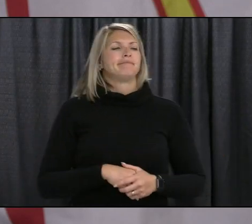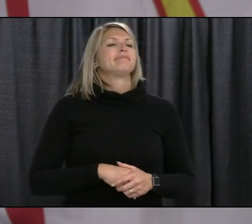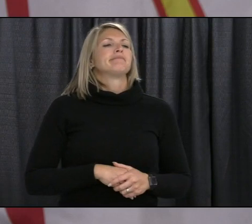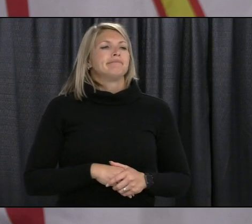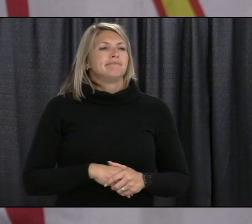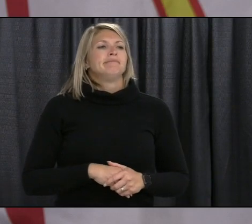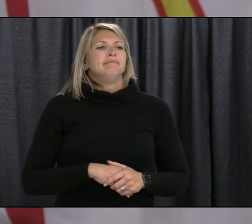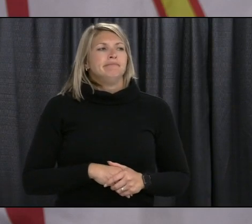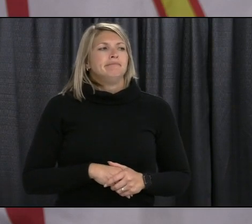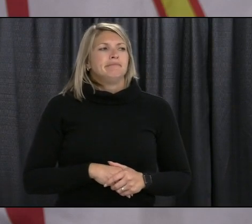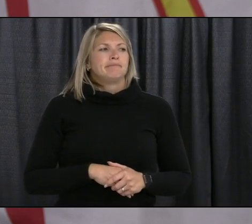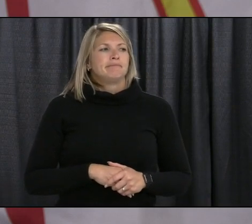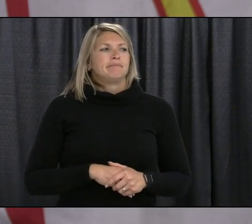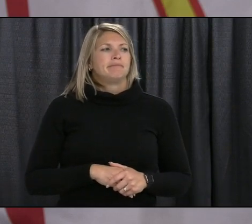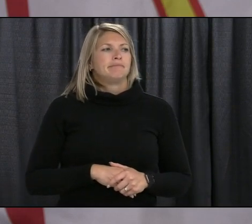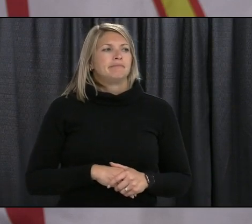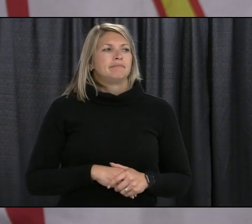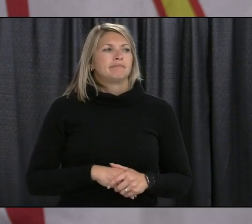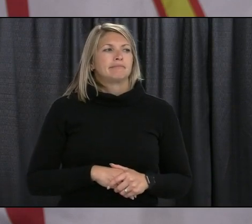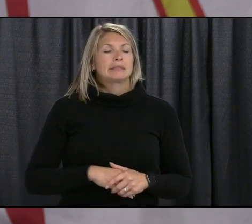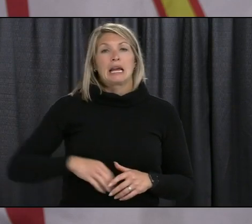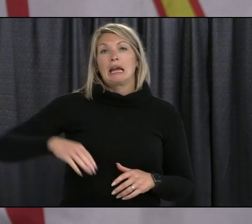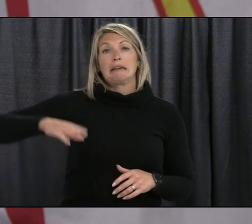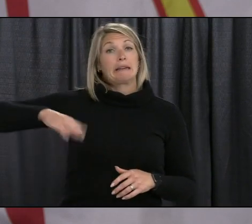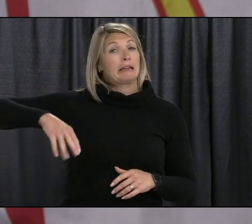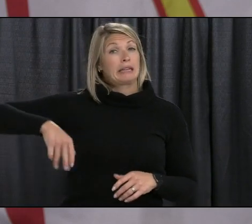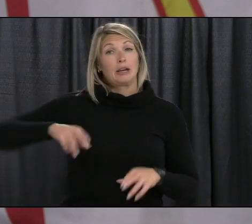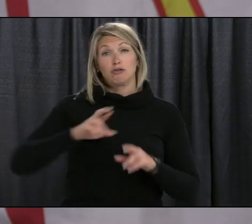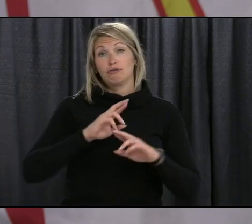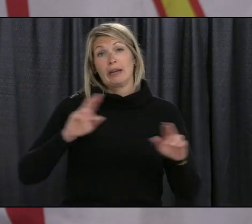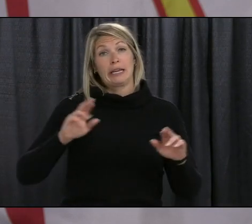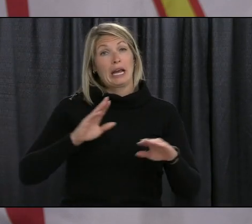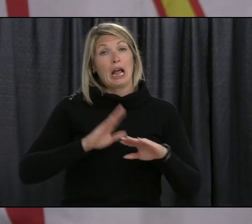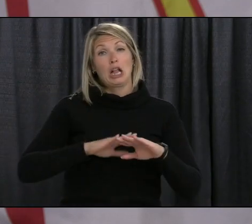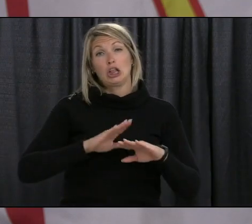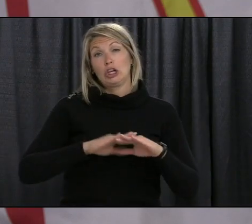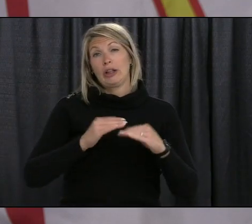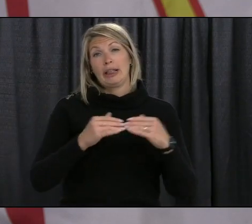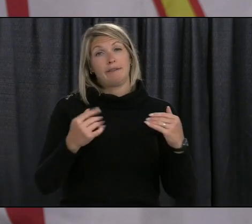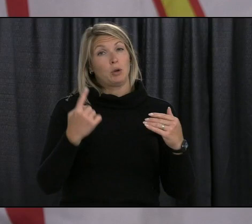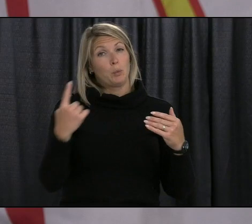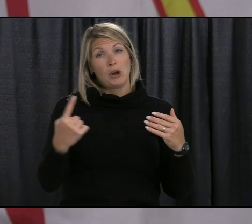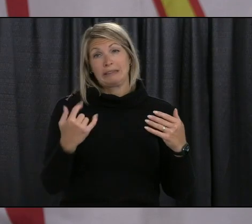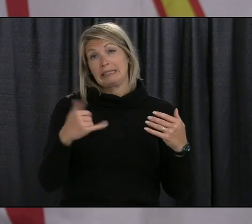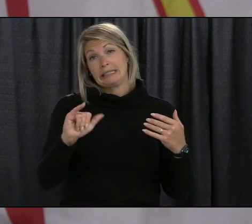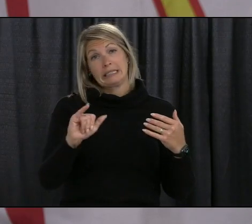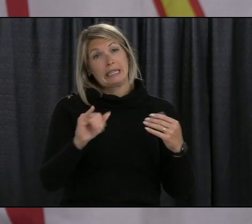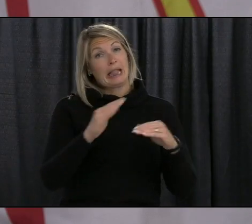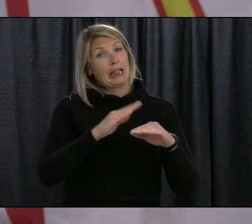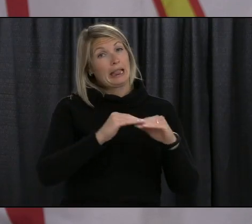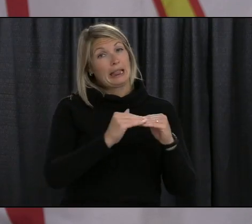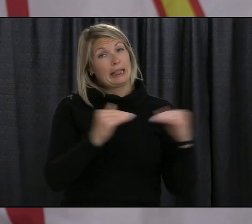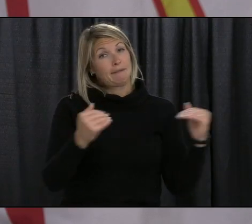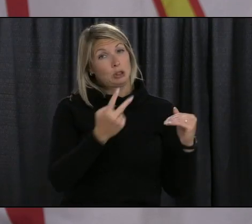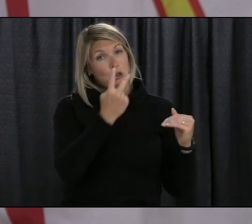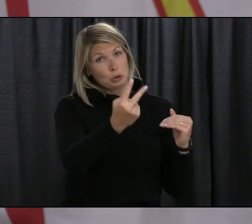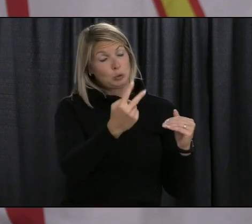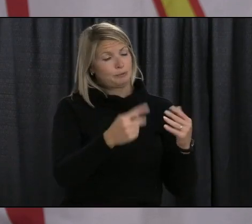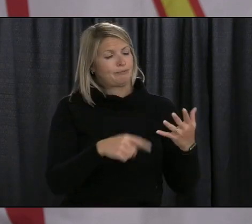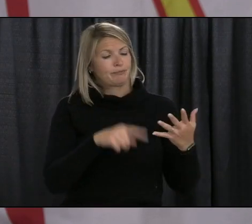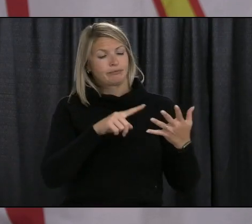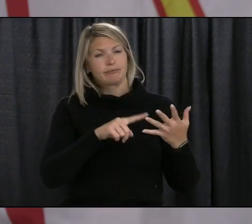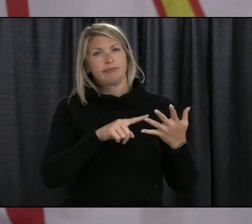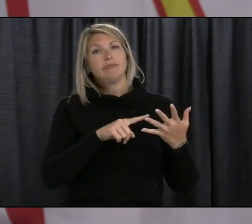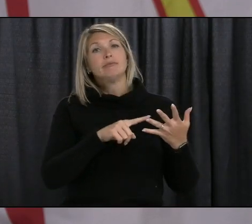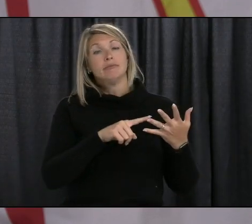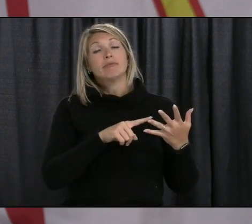we're not anywhere close to alert level 1. What we're talking about with that would be, a significant reduction in